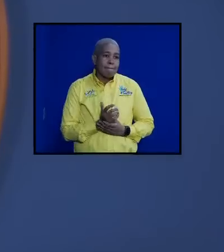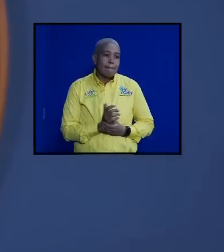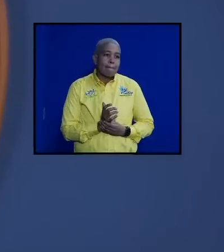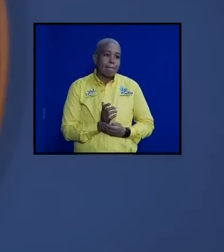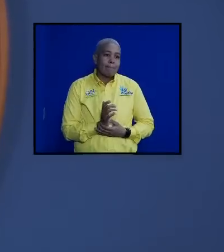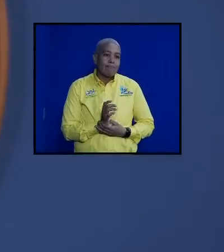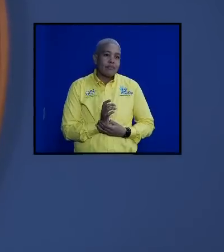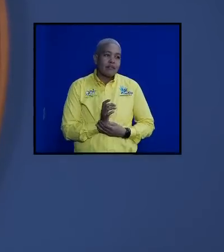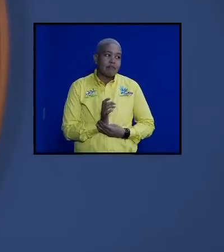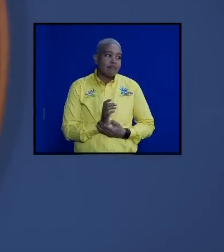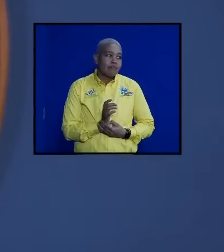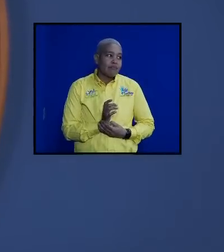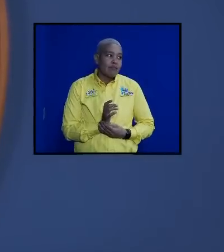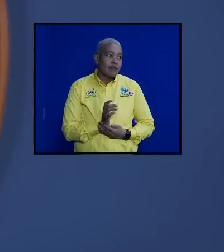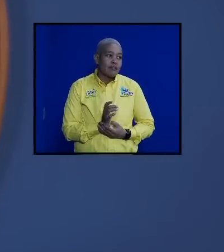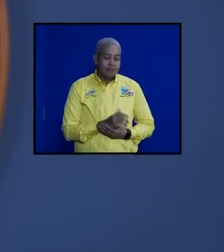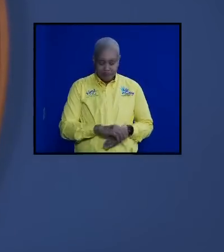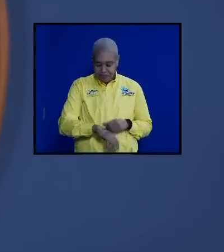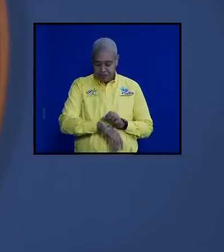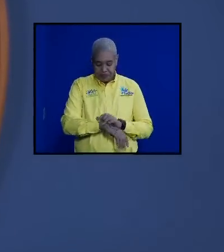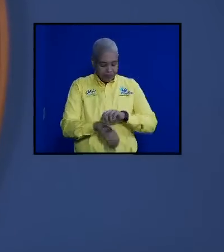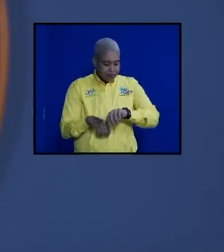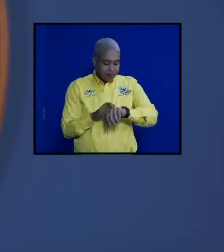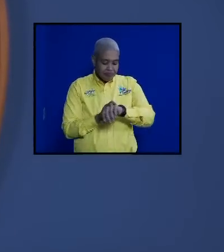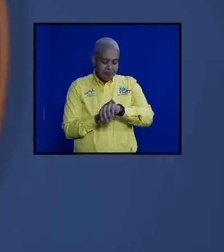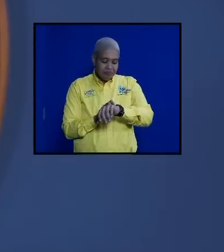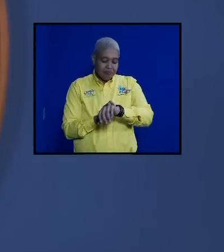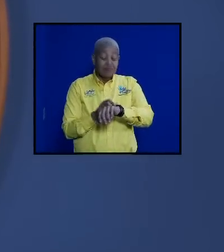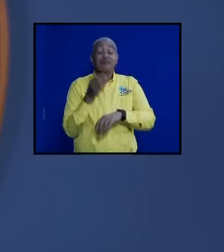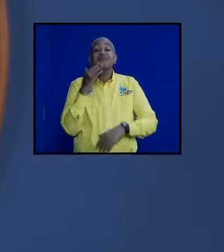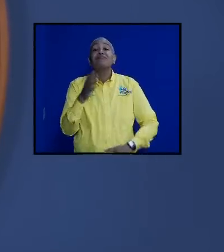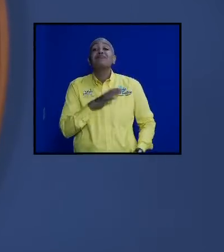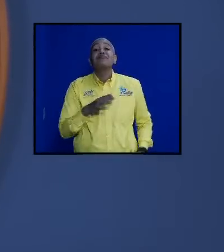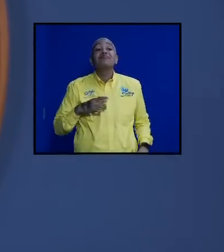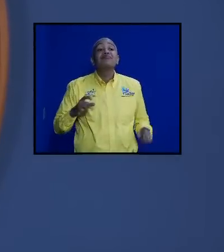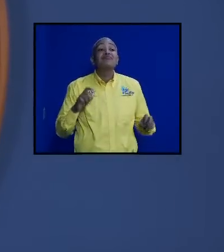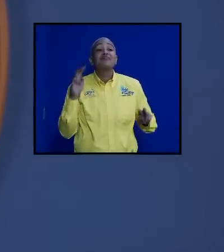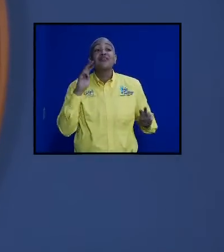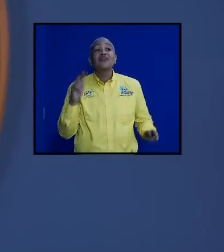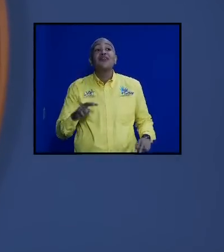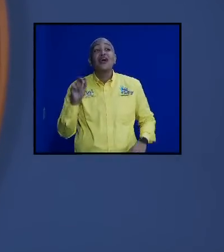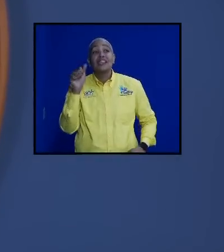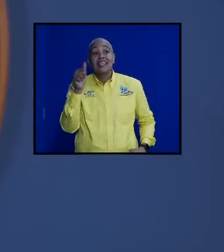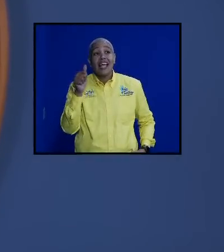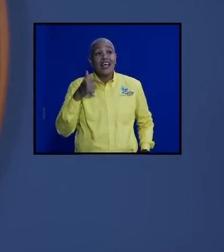Thank you, Commissioner, and look at that, it's 10 o'clock. You have